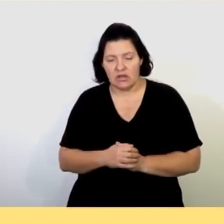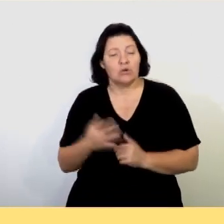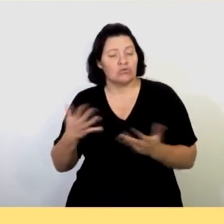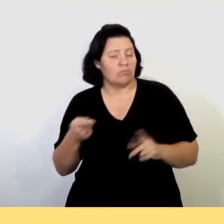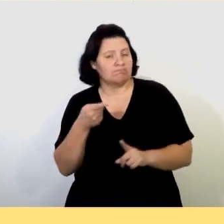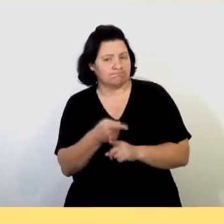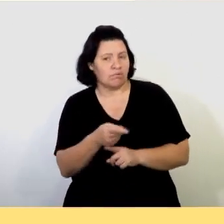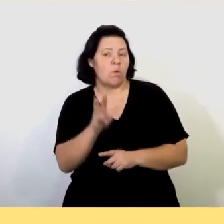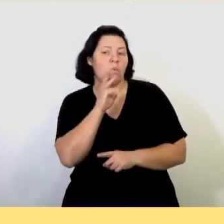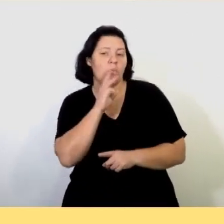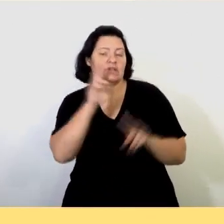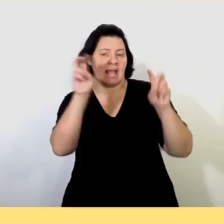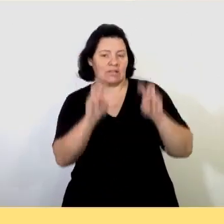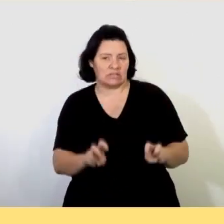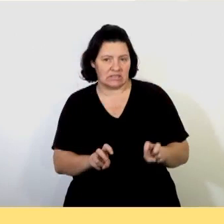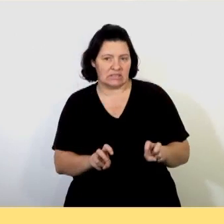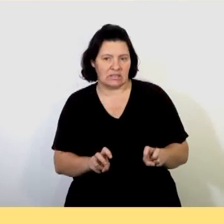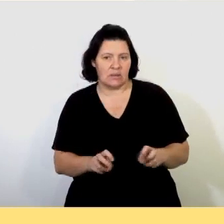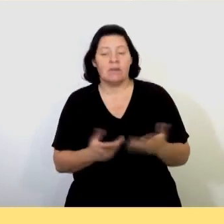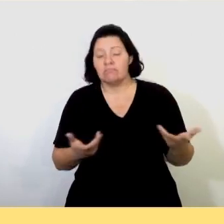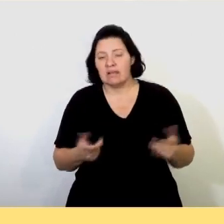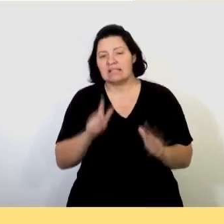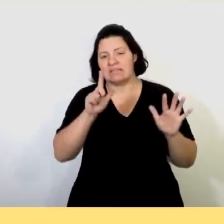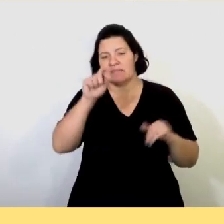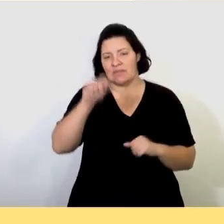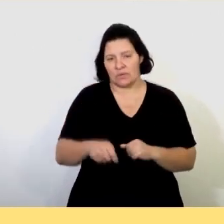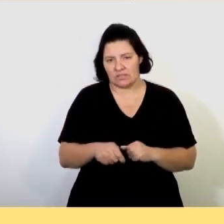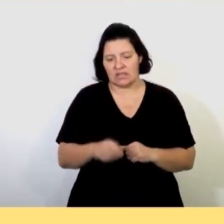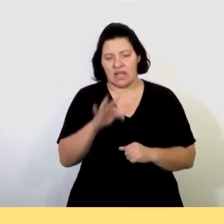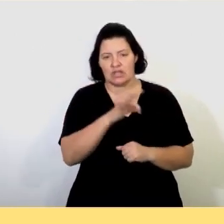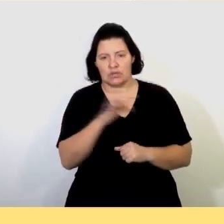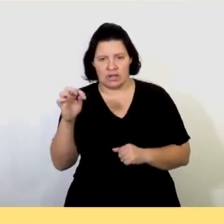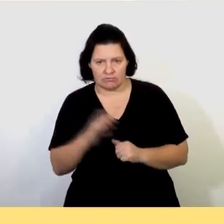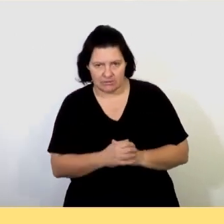7,300. So I'm coming here, my water and electricity is